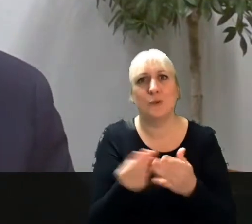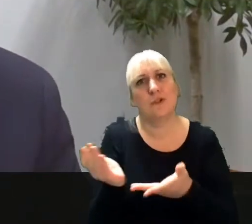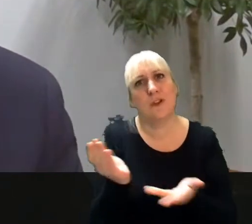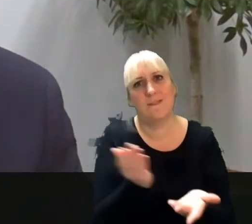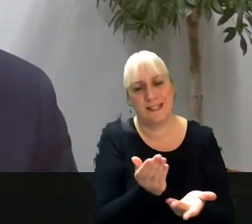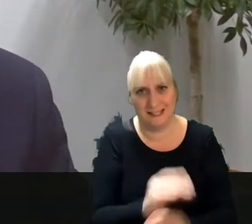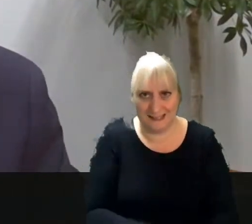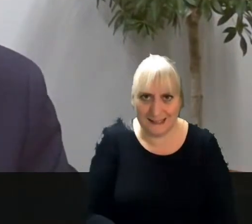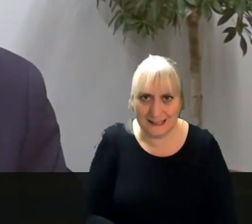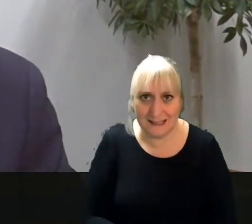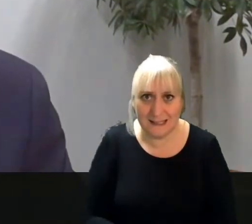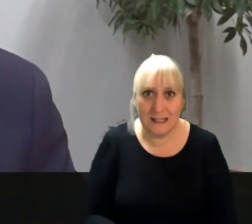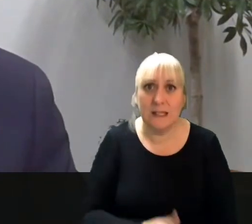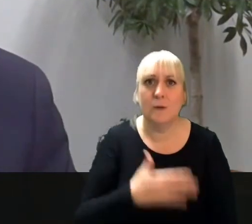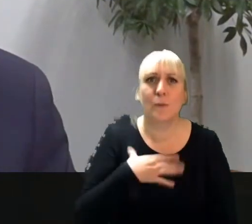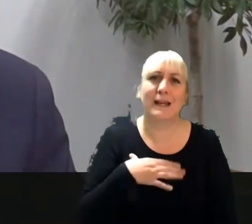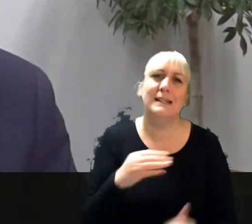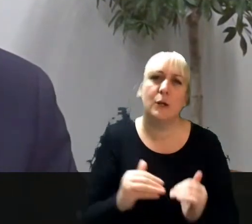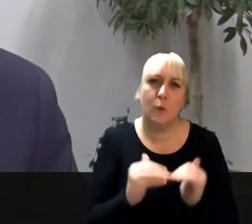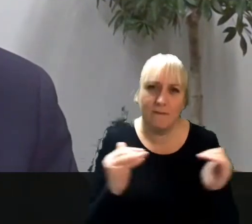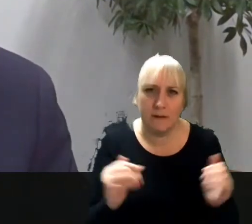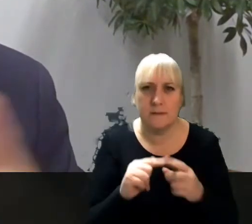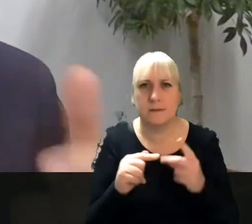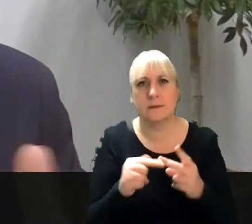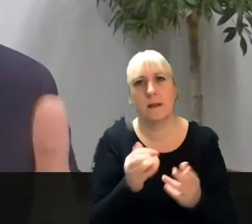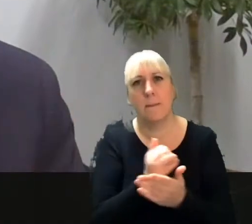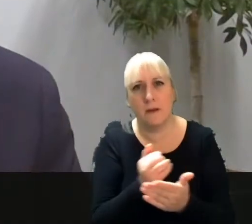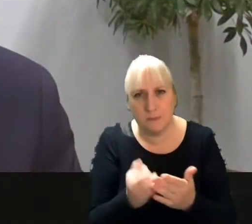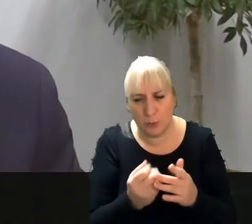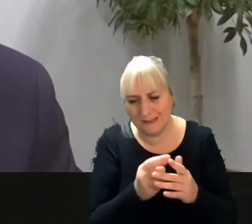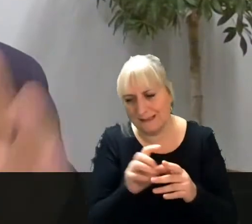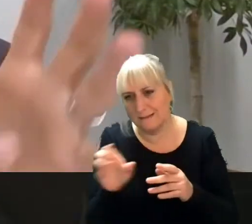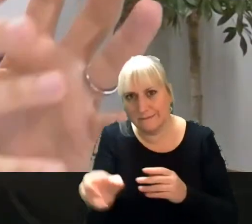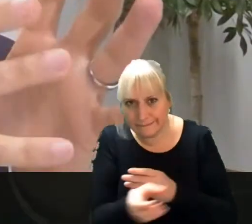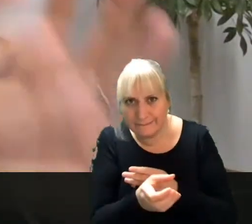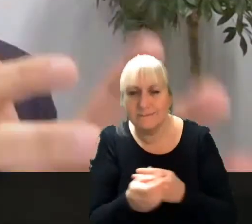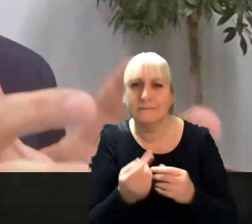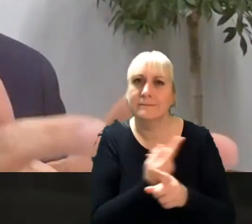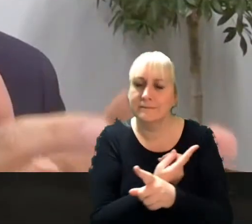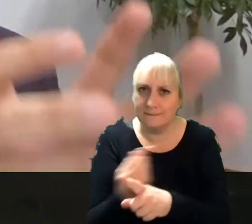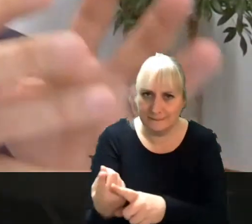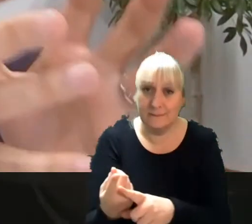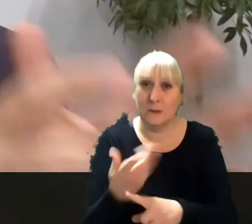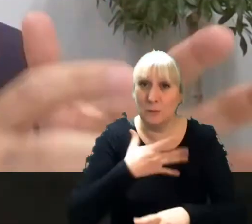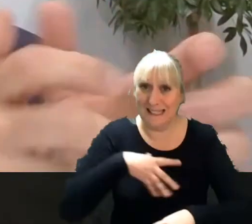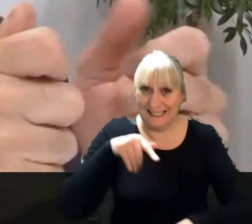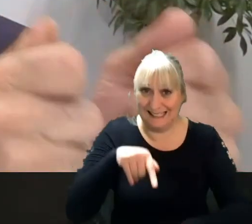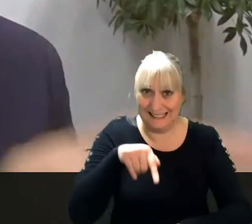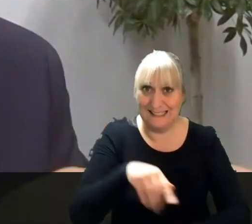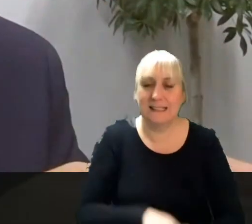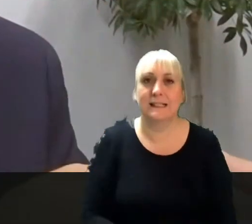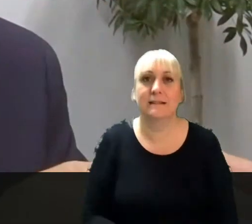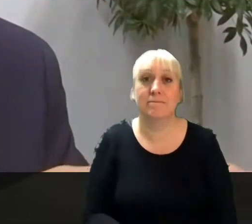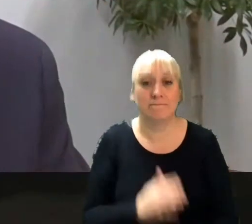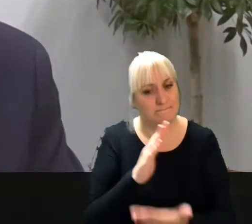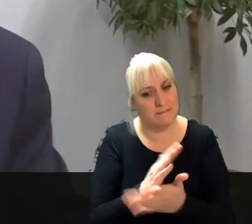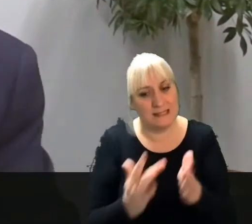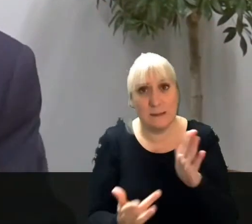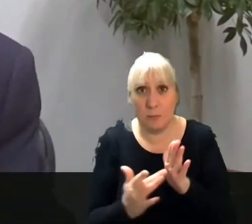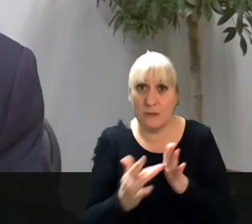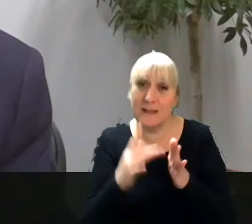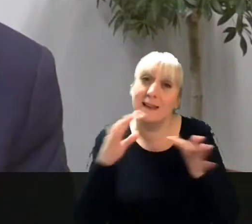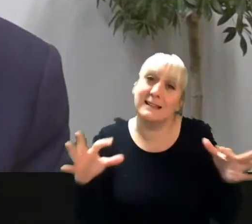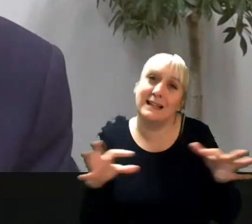things called passporting and other issues in relation to what happens to data, tech, and so forth. So that's really important in relation to a good deal in relation to those